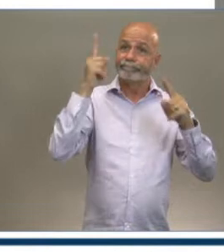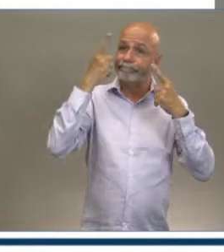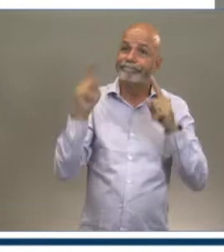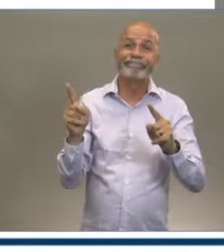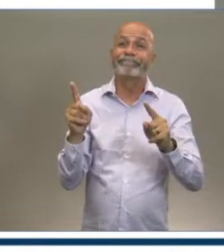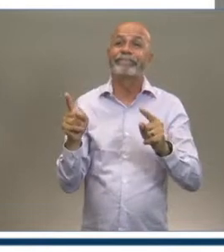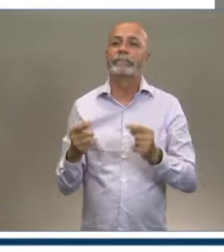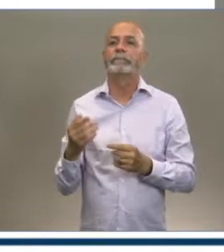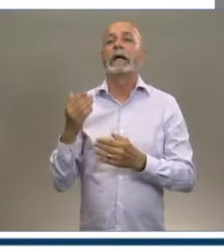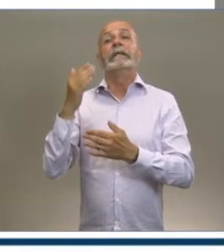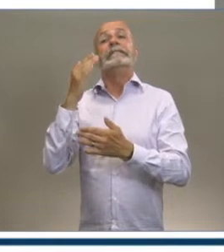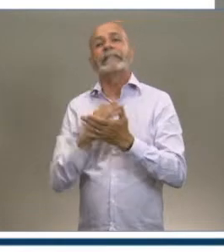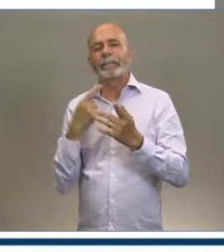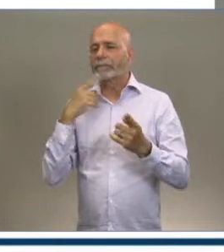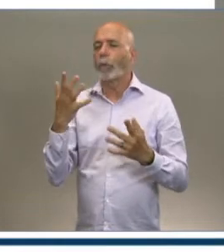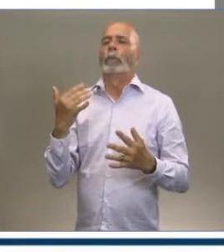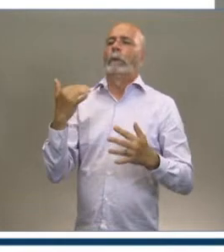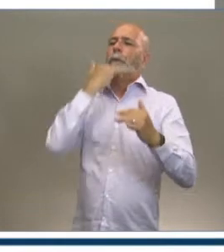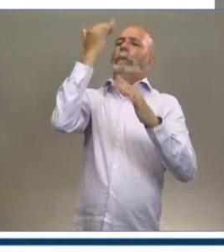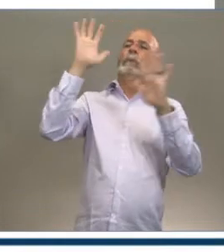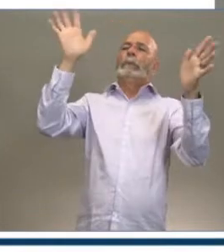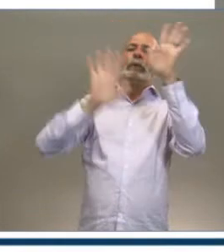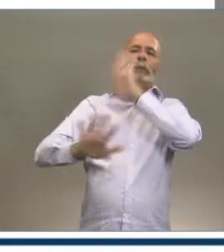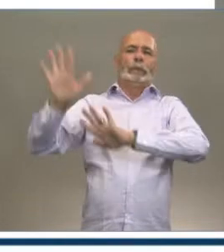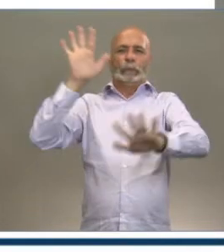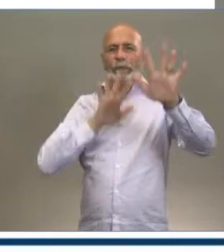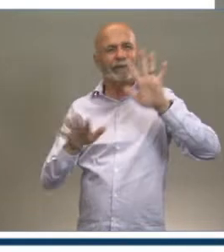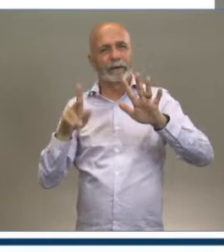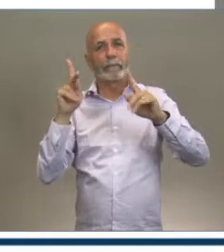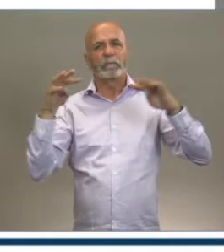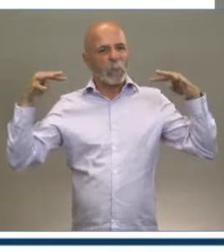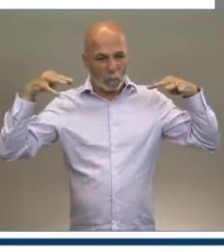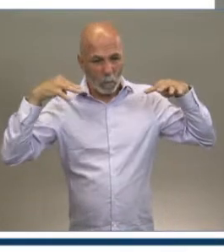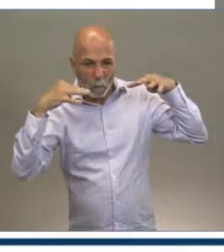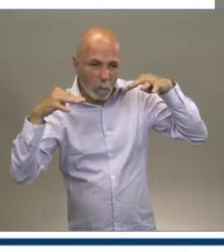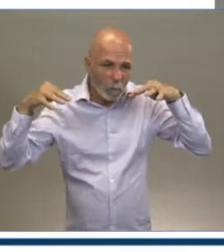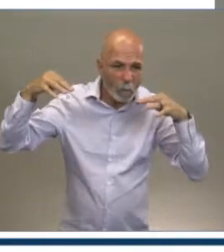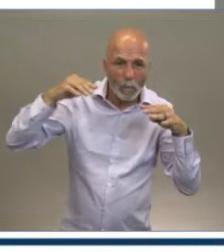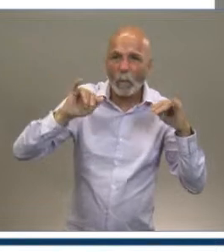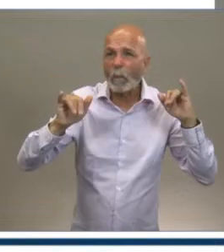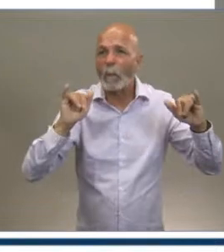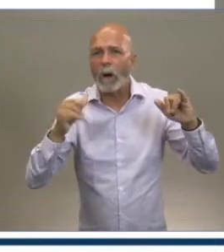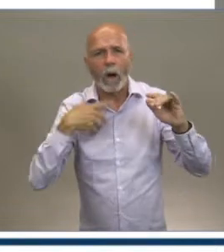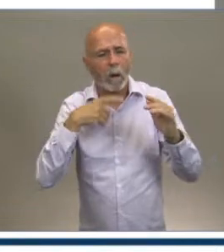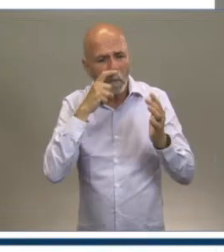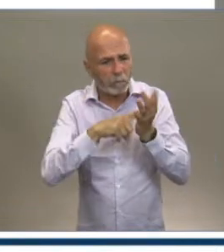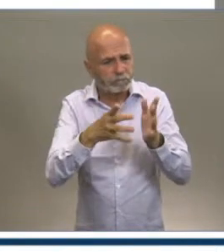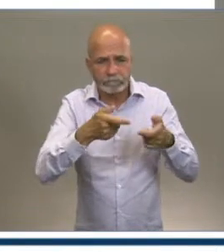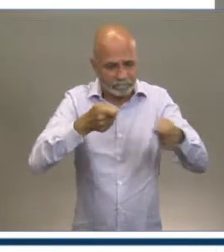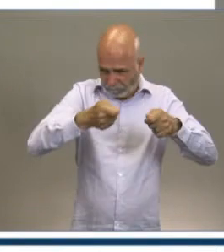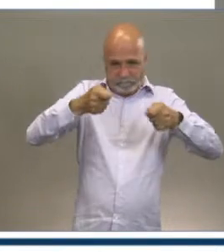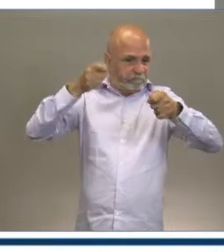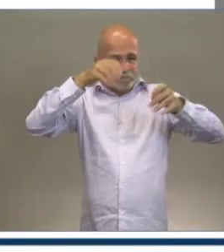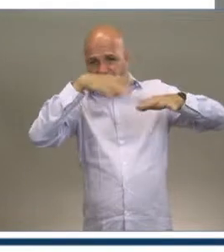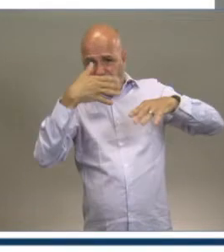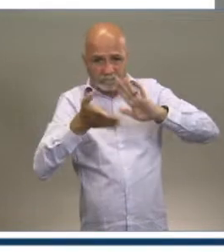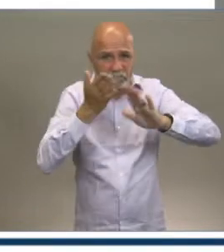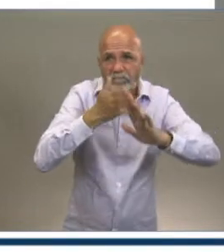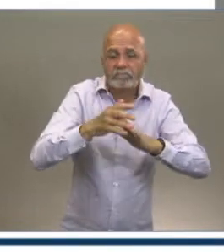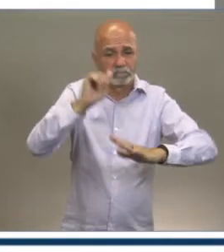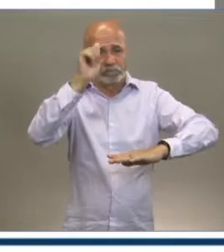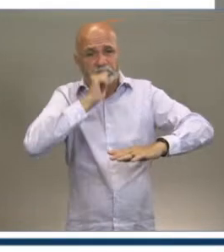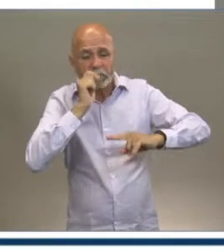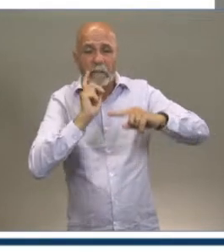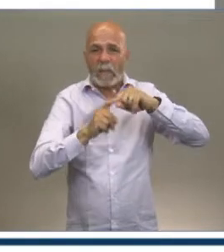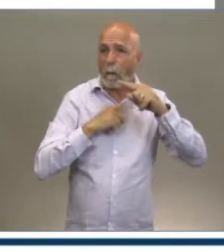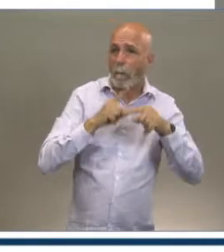our response, for our swift and firm closures and cautious reopenings, for our testing program and for our strong